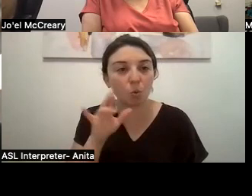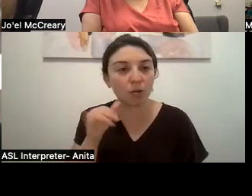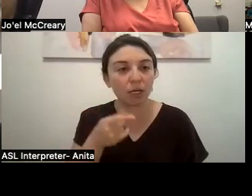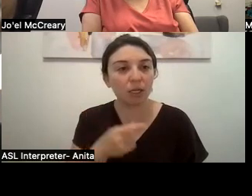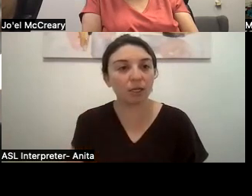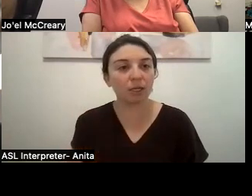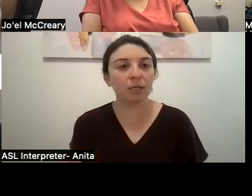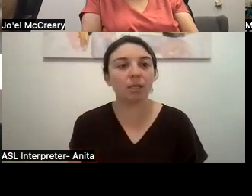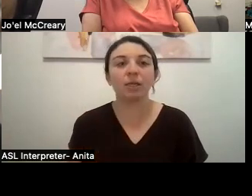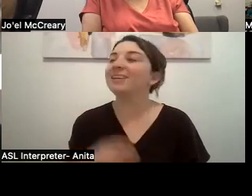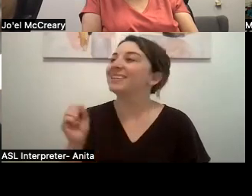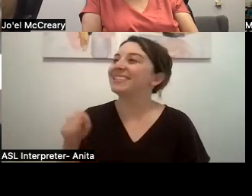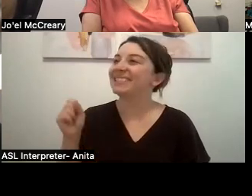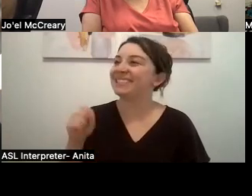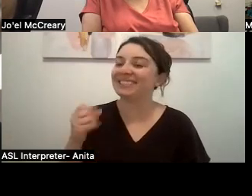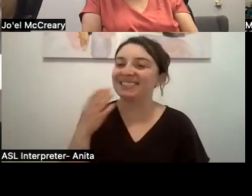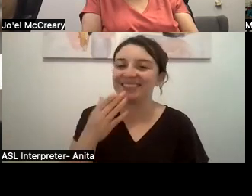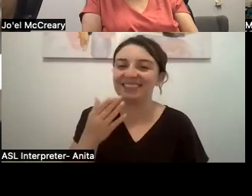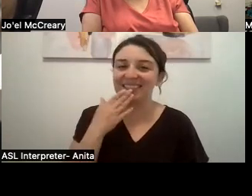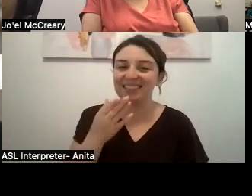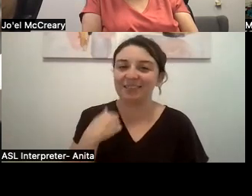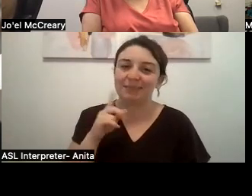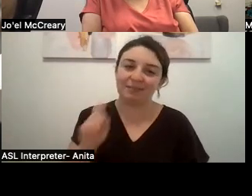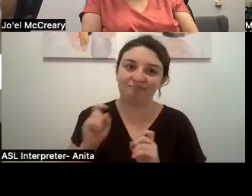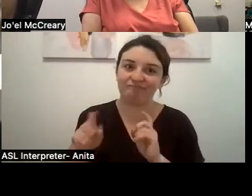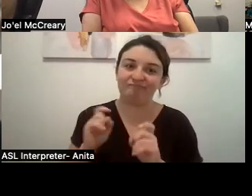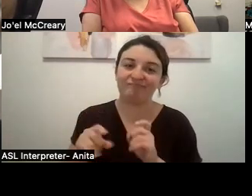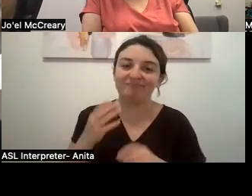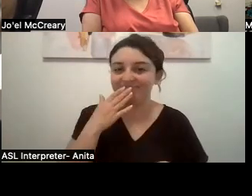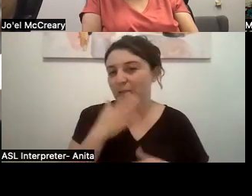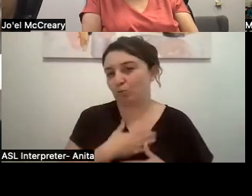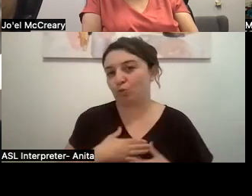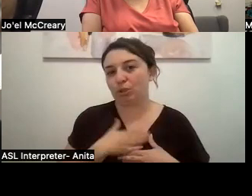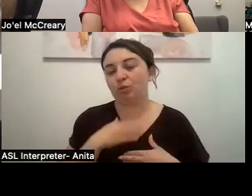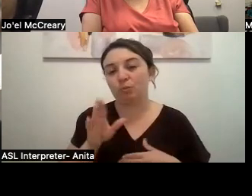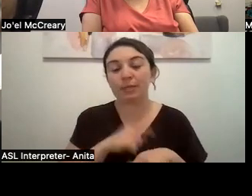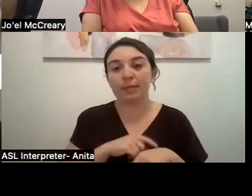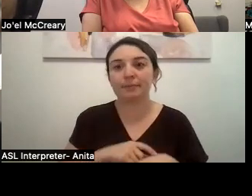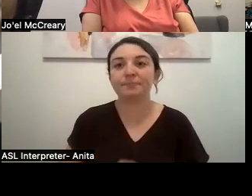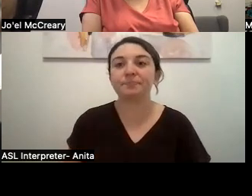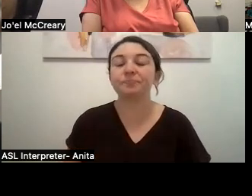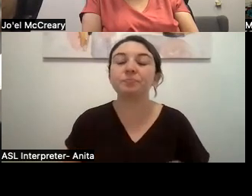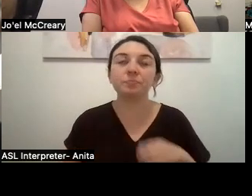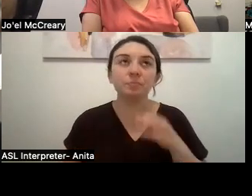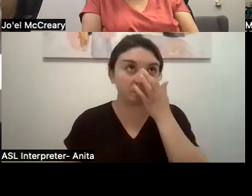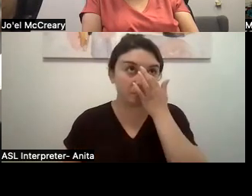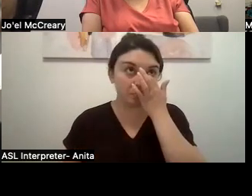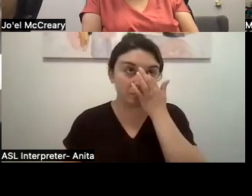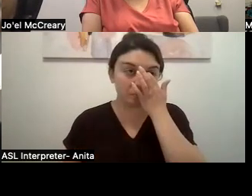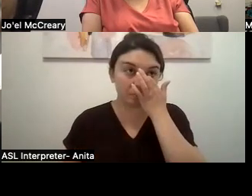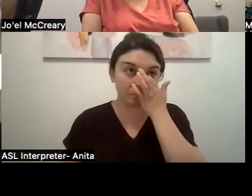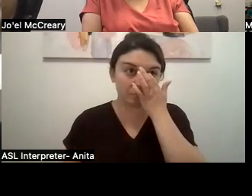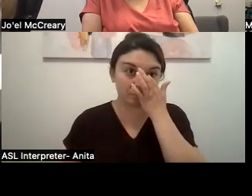up? Yes, thank you for answering all of them. I know I have a million questions. I really appreciate your time though. So the